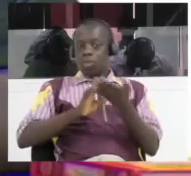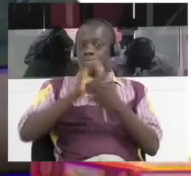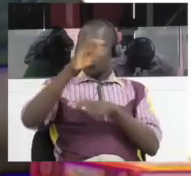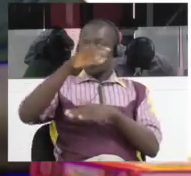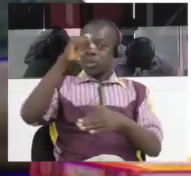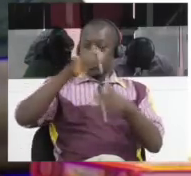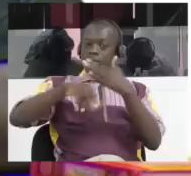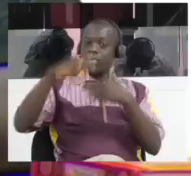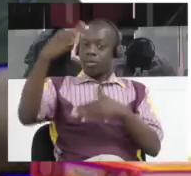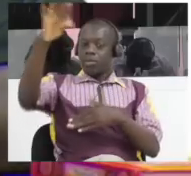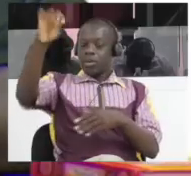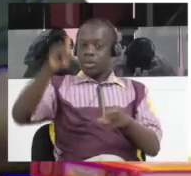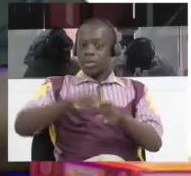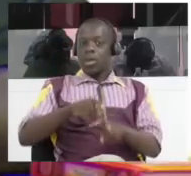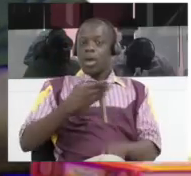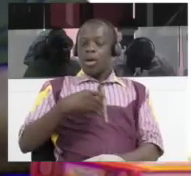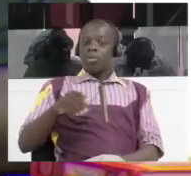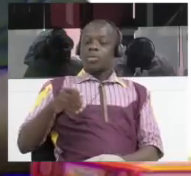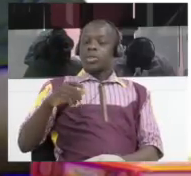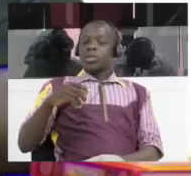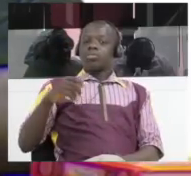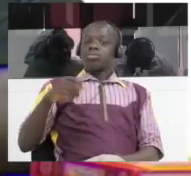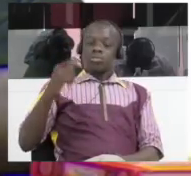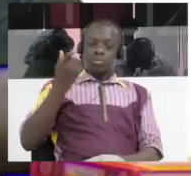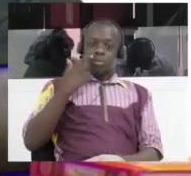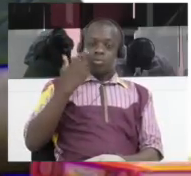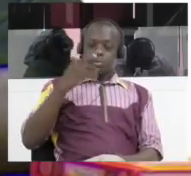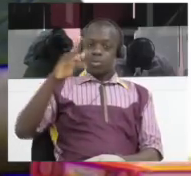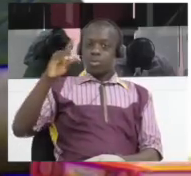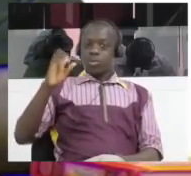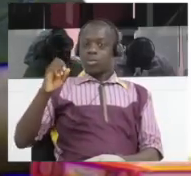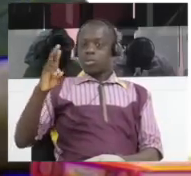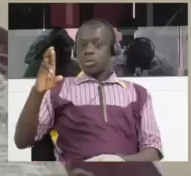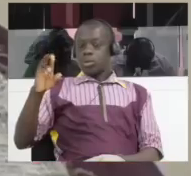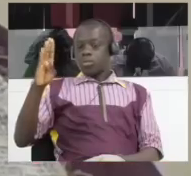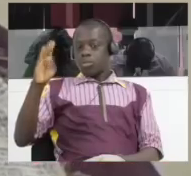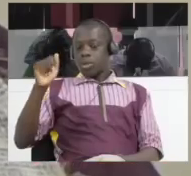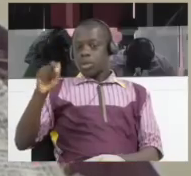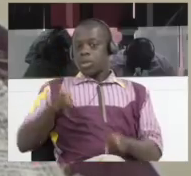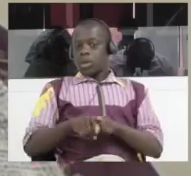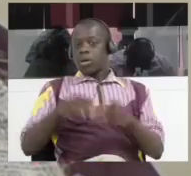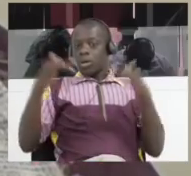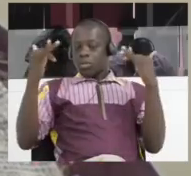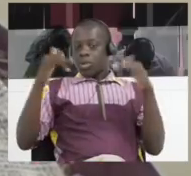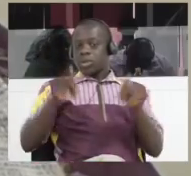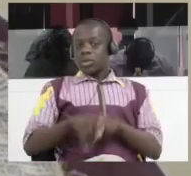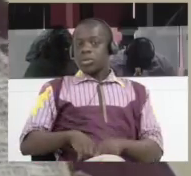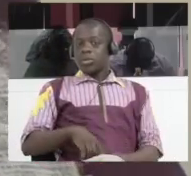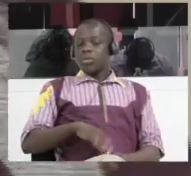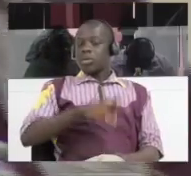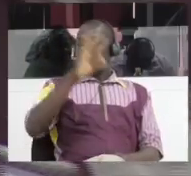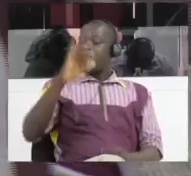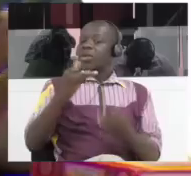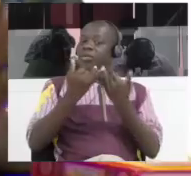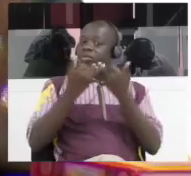in Farafenye, we used to have regular Dorbas, and then we used to have this session. Well, a Dorba